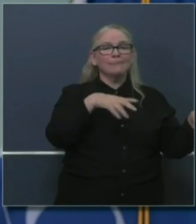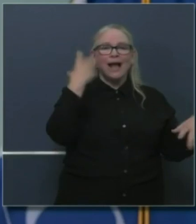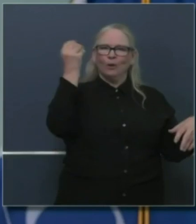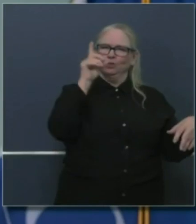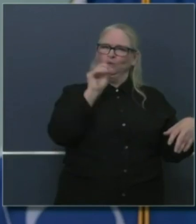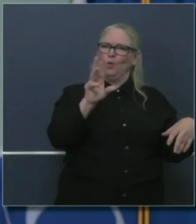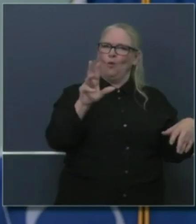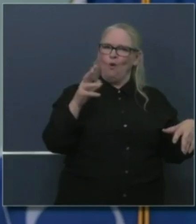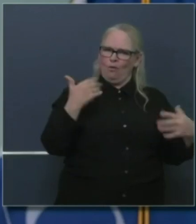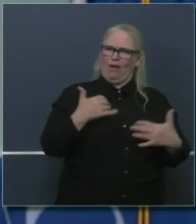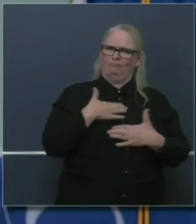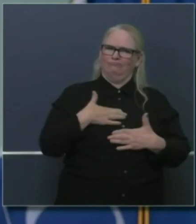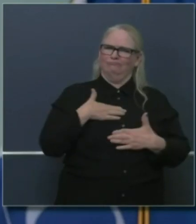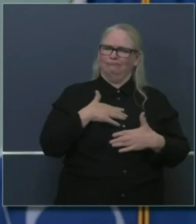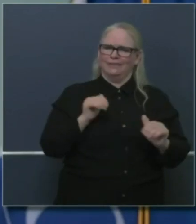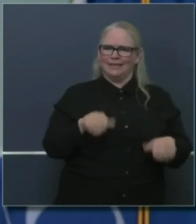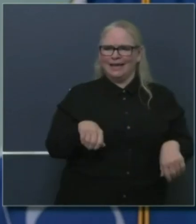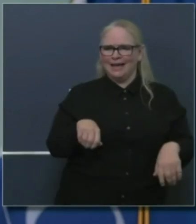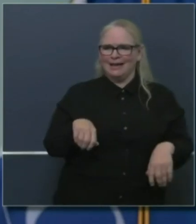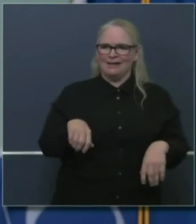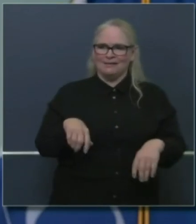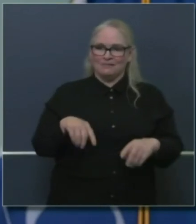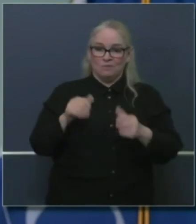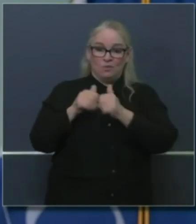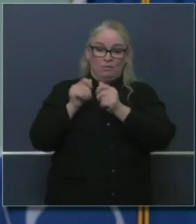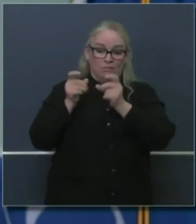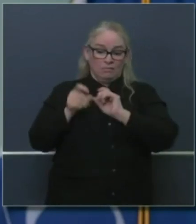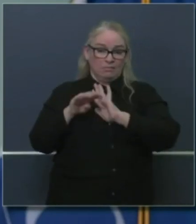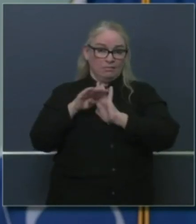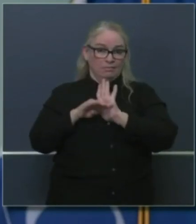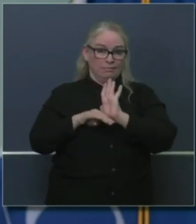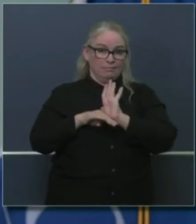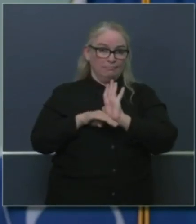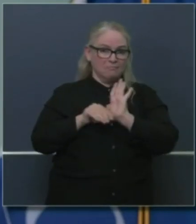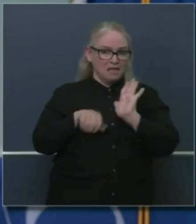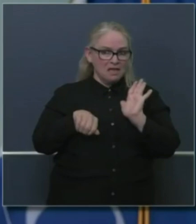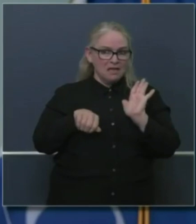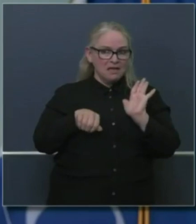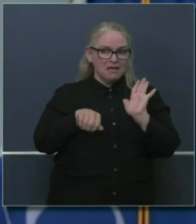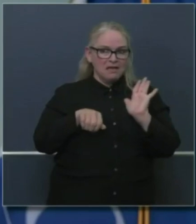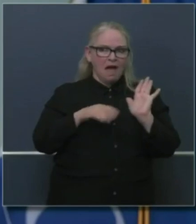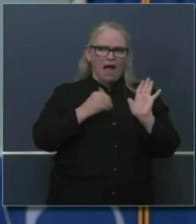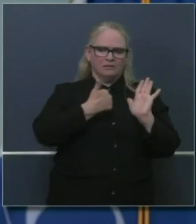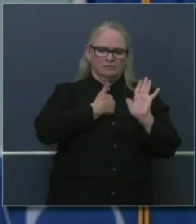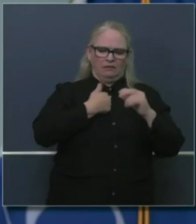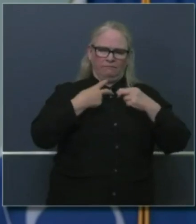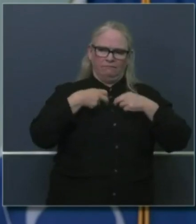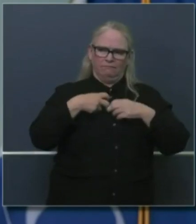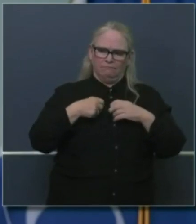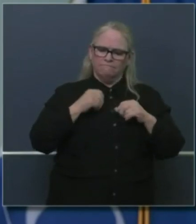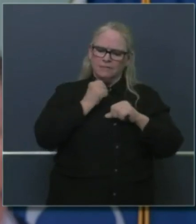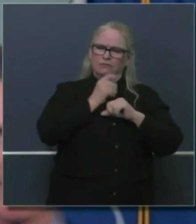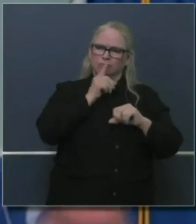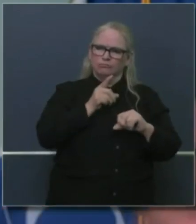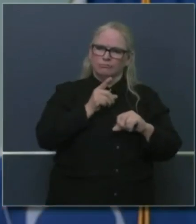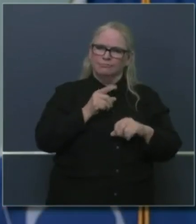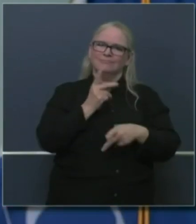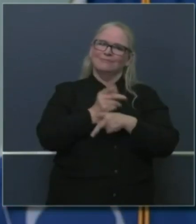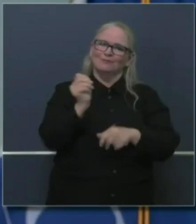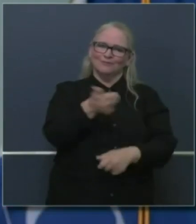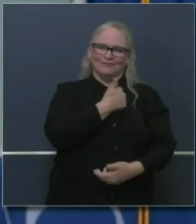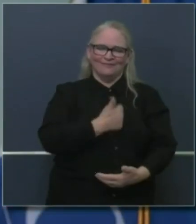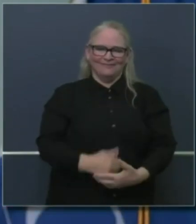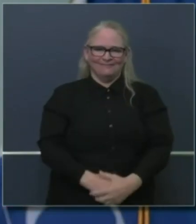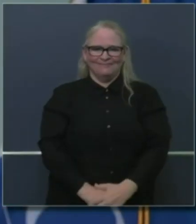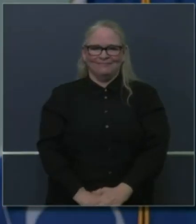seeing with all these modifications and variances being self-attested very, very soon. Take care, everybody.